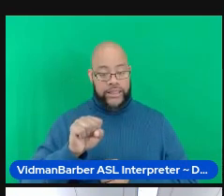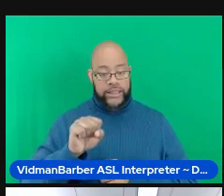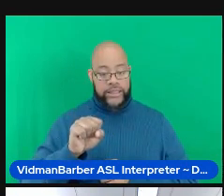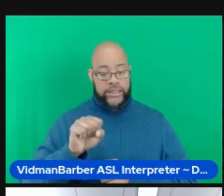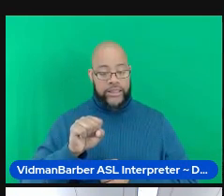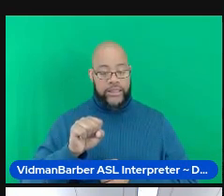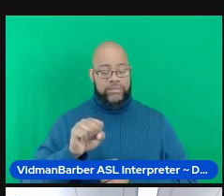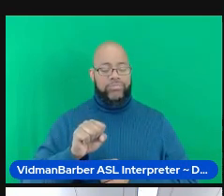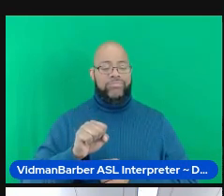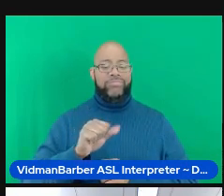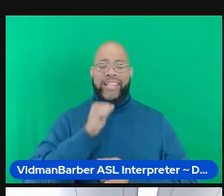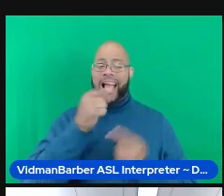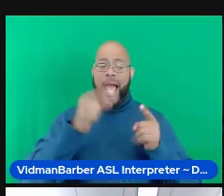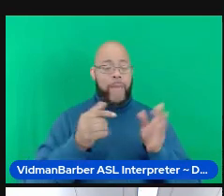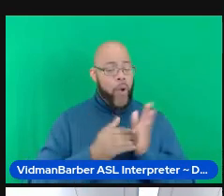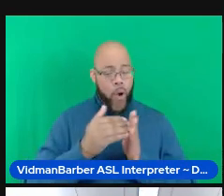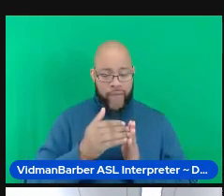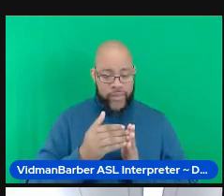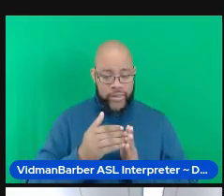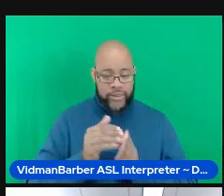is a rare event that